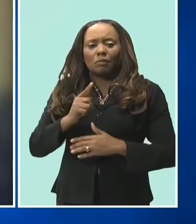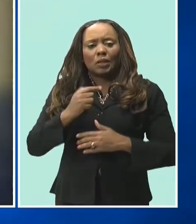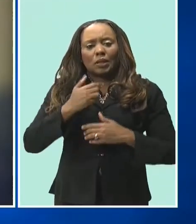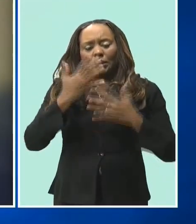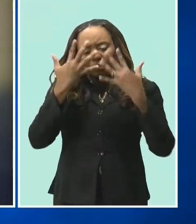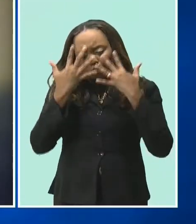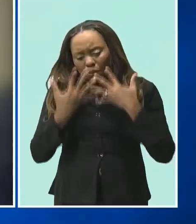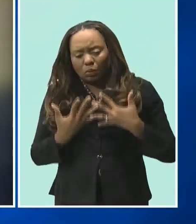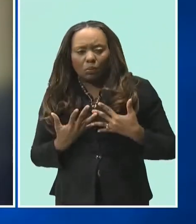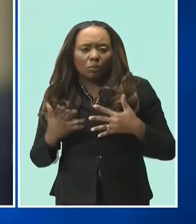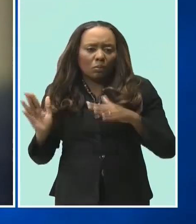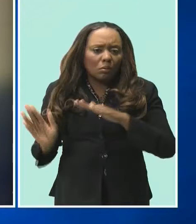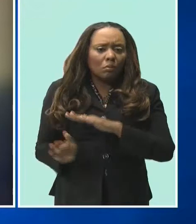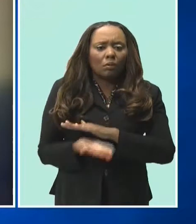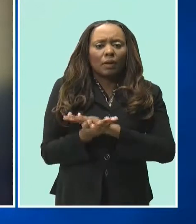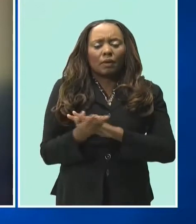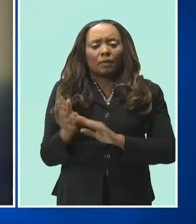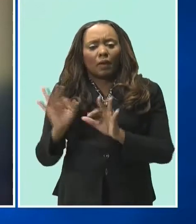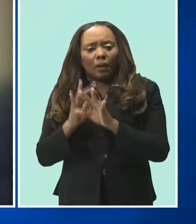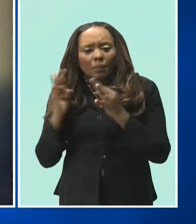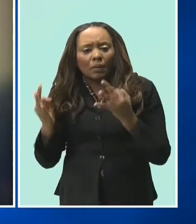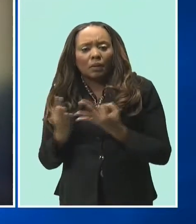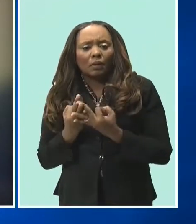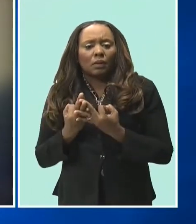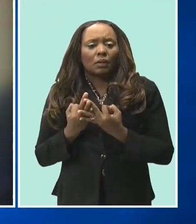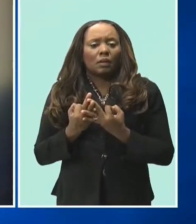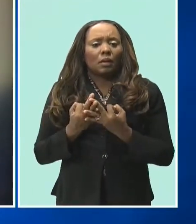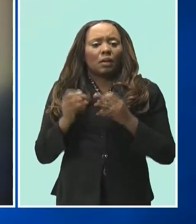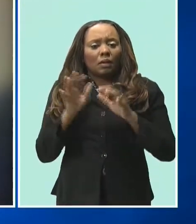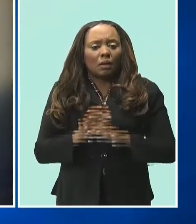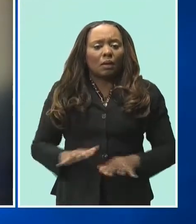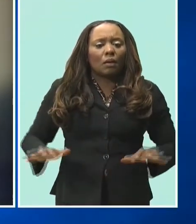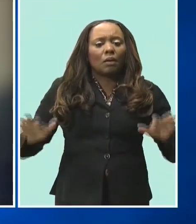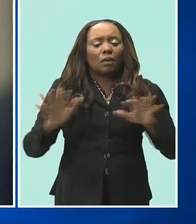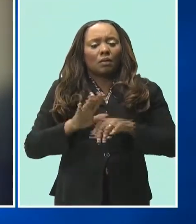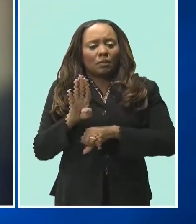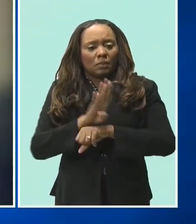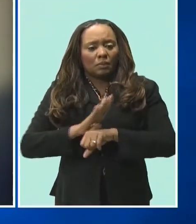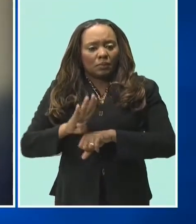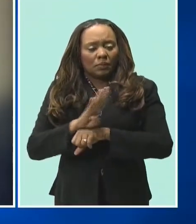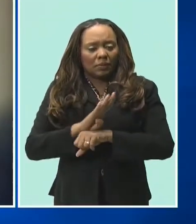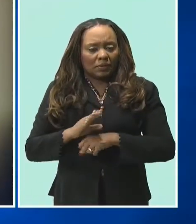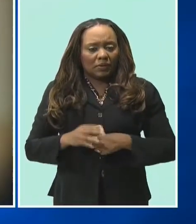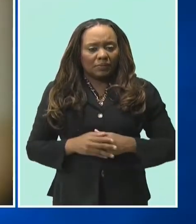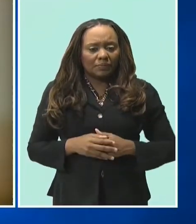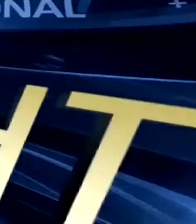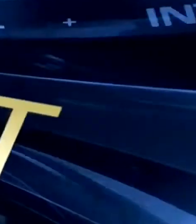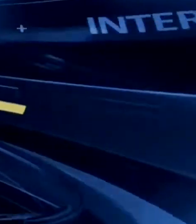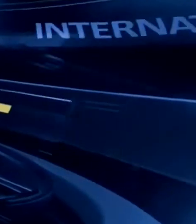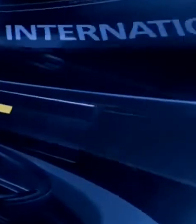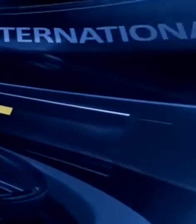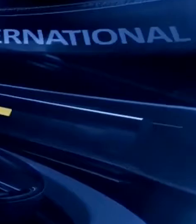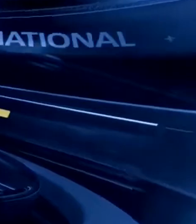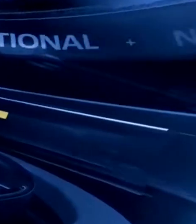cricketing fraternity and the Empire family, but to the entire canvas of Barbadian humanity.